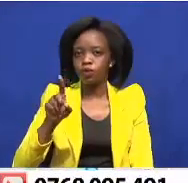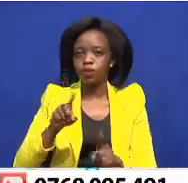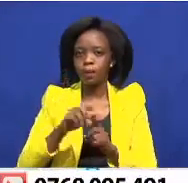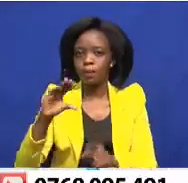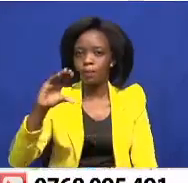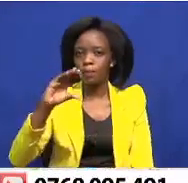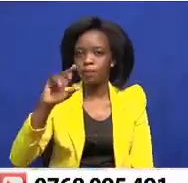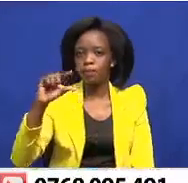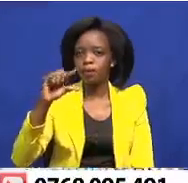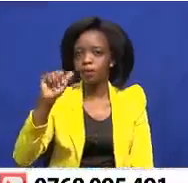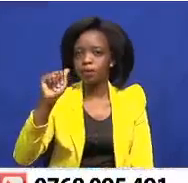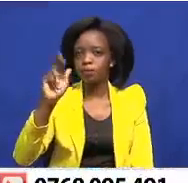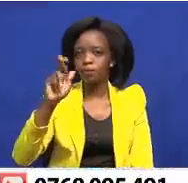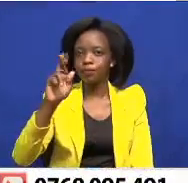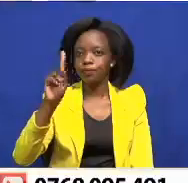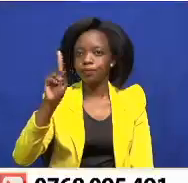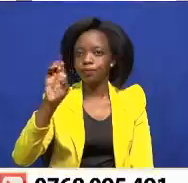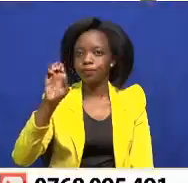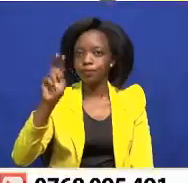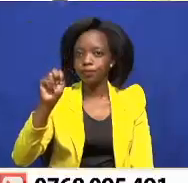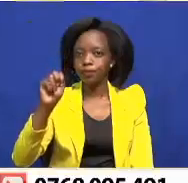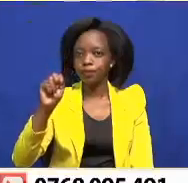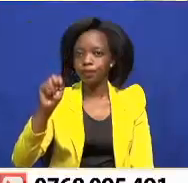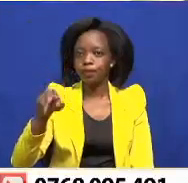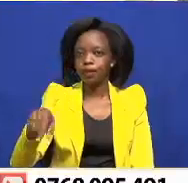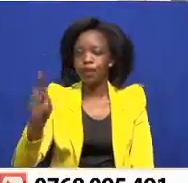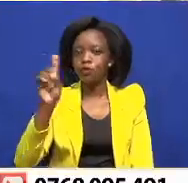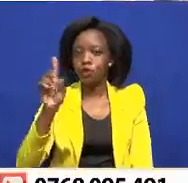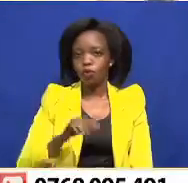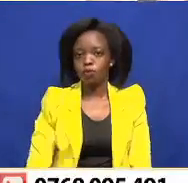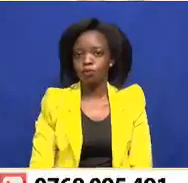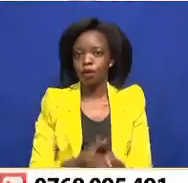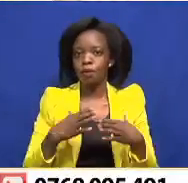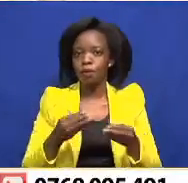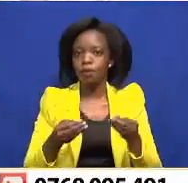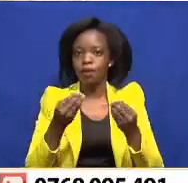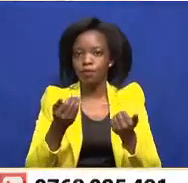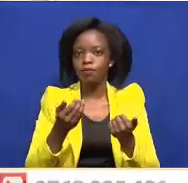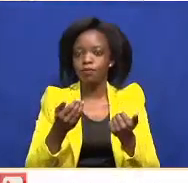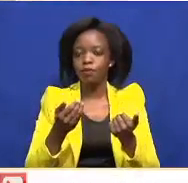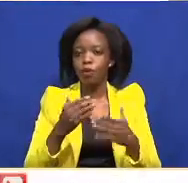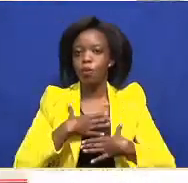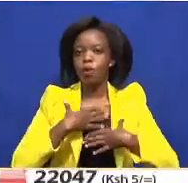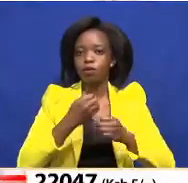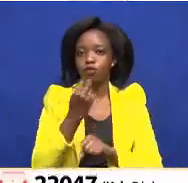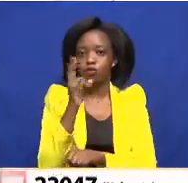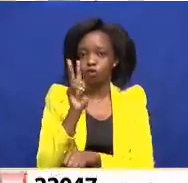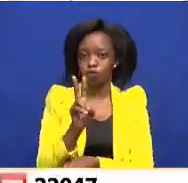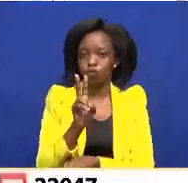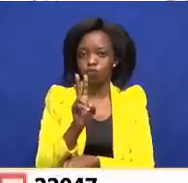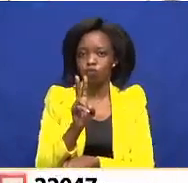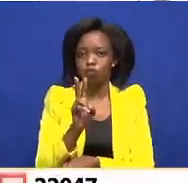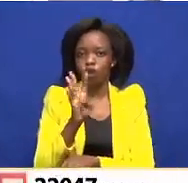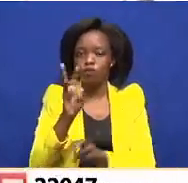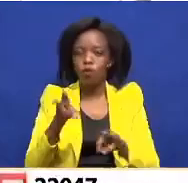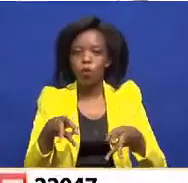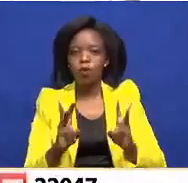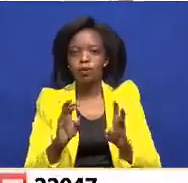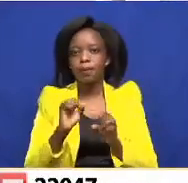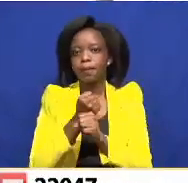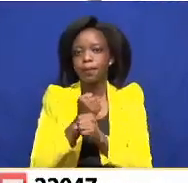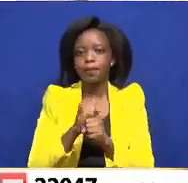City here in Nairobi. The tenders were awarded to two construction companies, Interways and Fourways